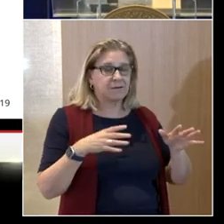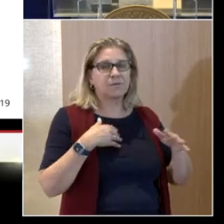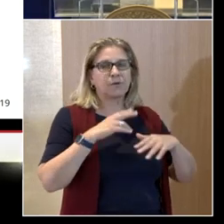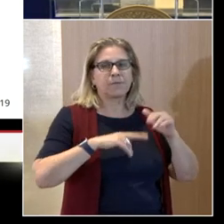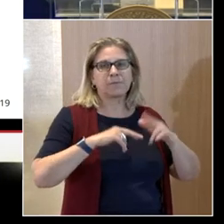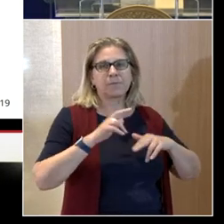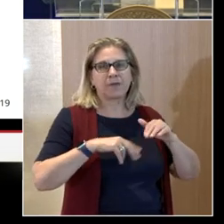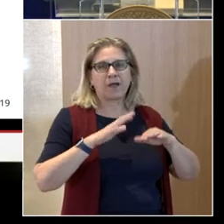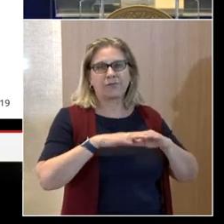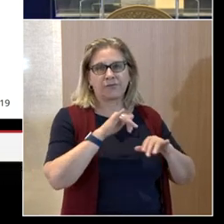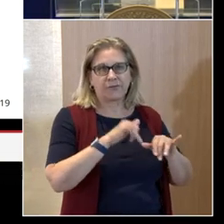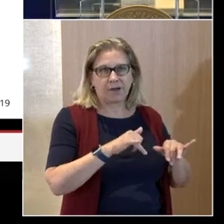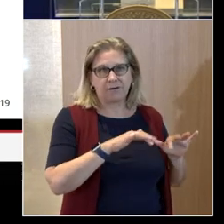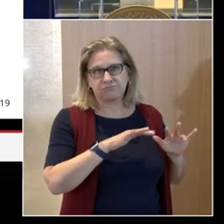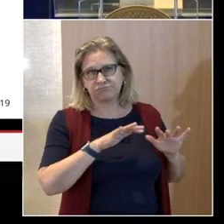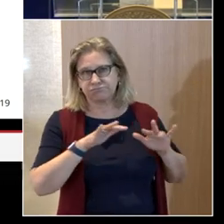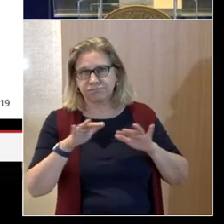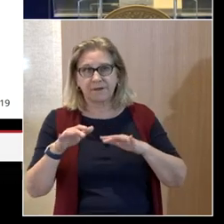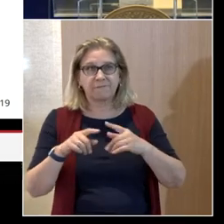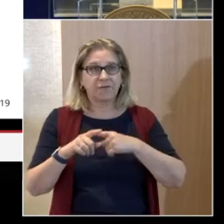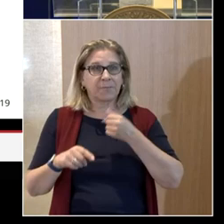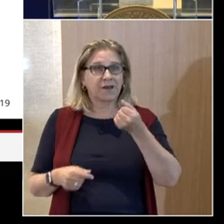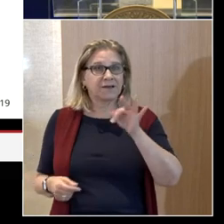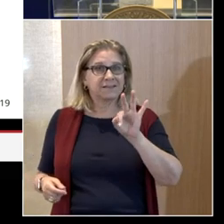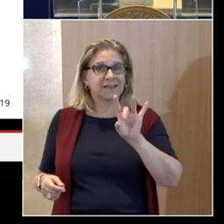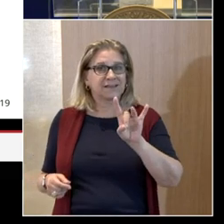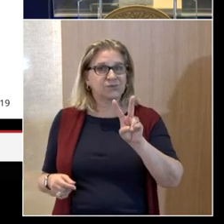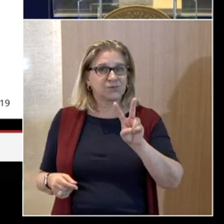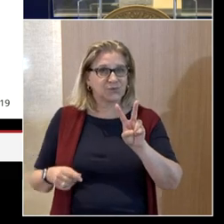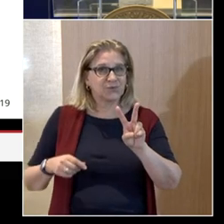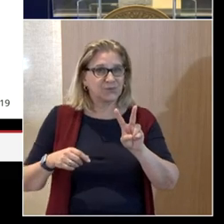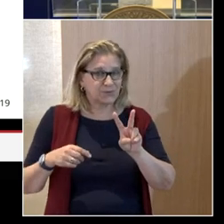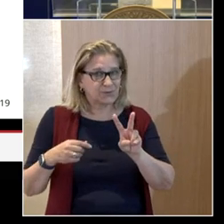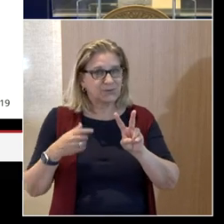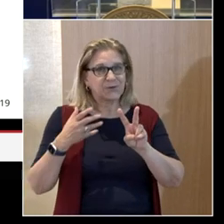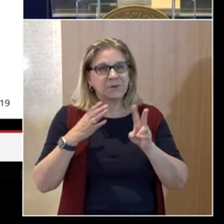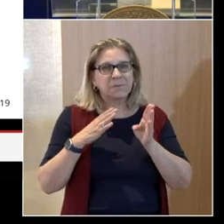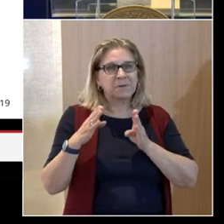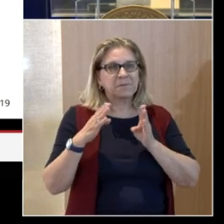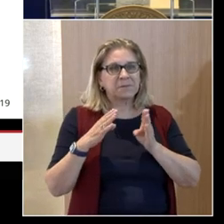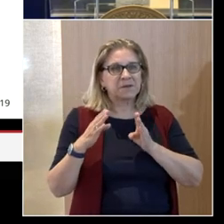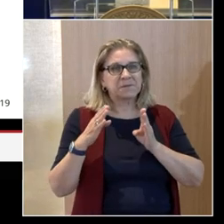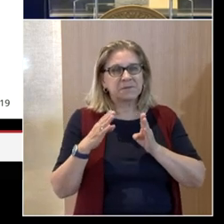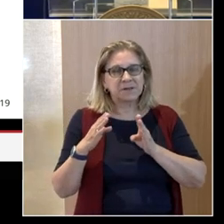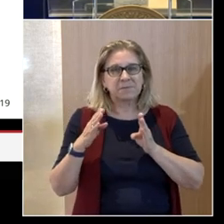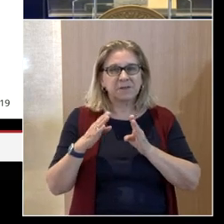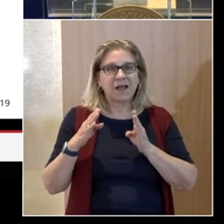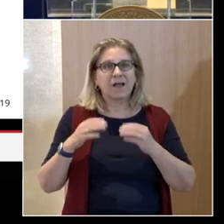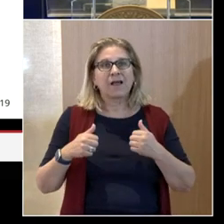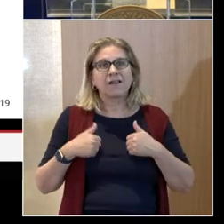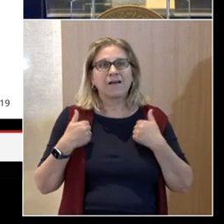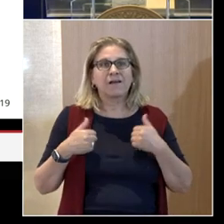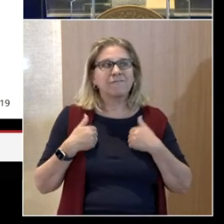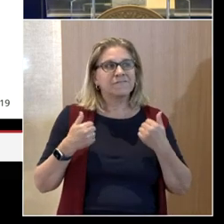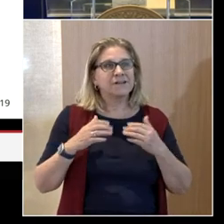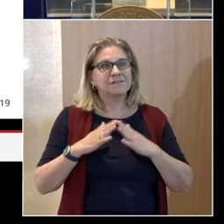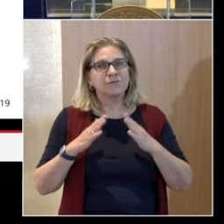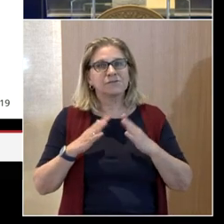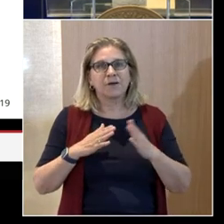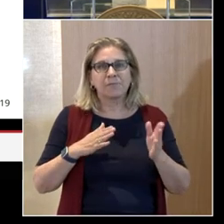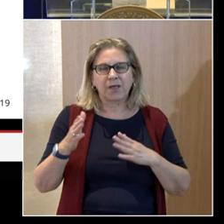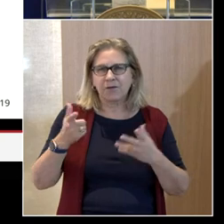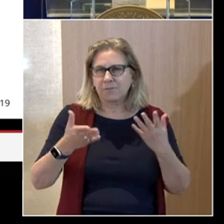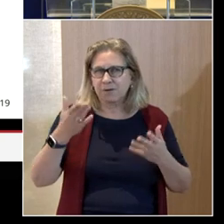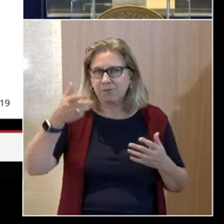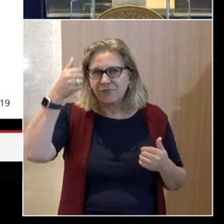as 1982 and the downtown, the Living Downtown Plan, for those who know. But there's a lot of, it's important to know how